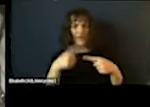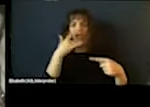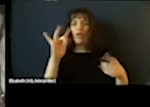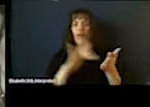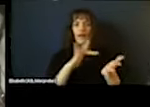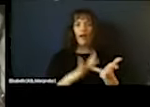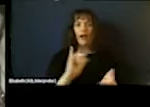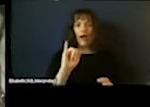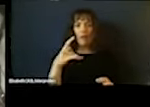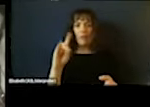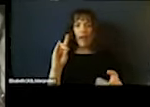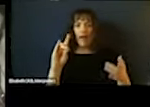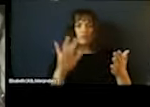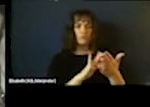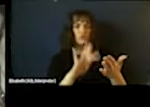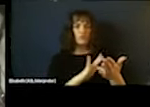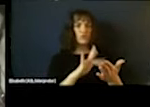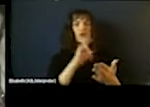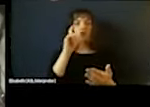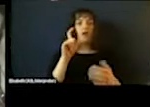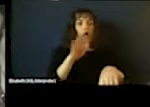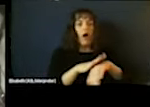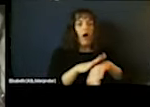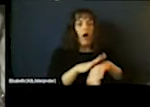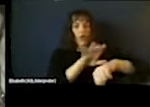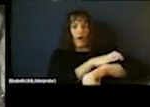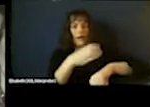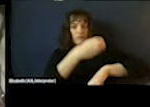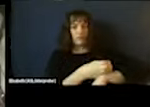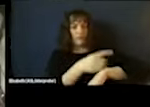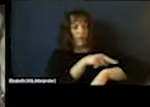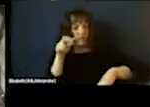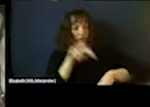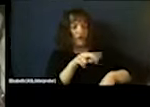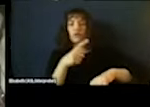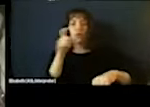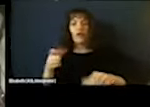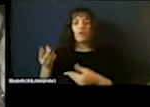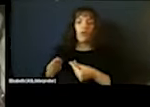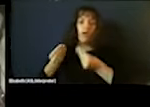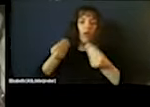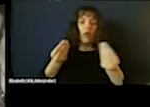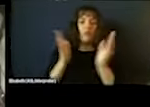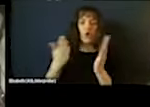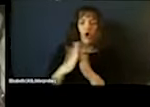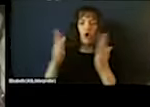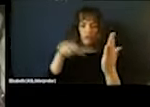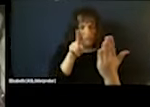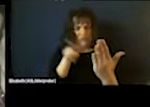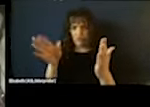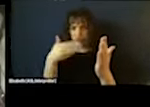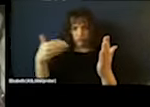hands. They don't have to carry the book of the manuals with them. Even if 40, 50 years from the